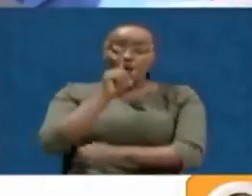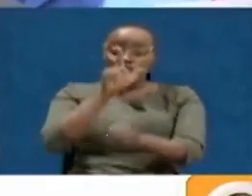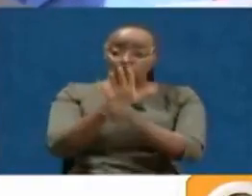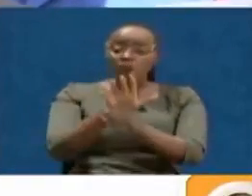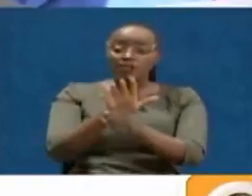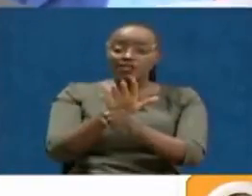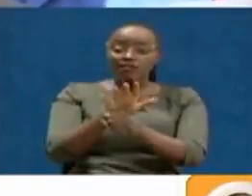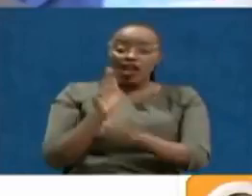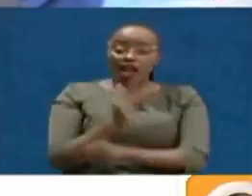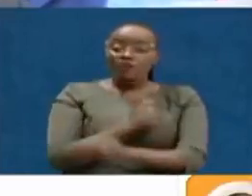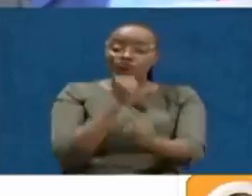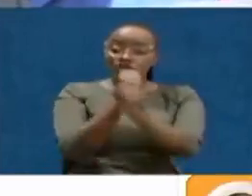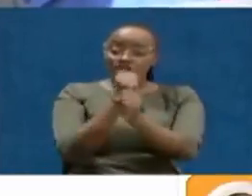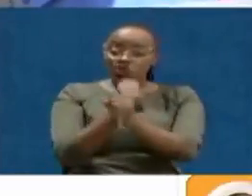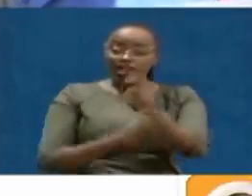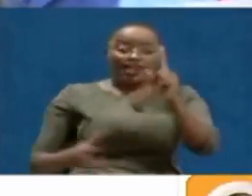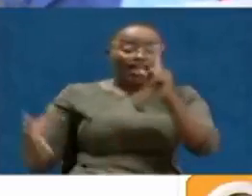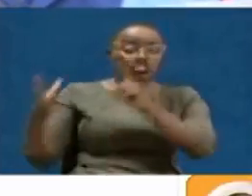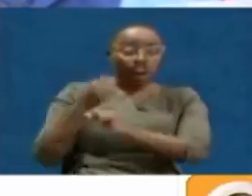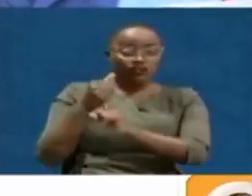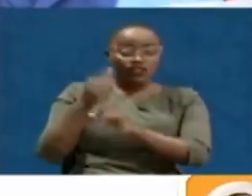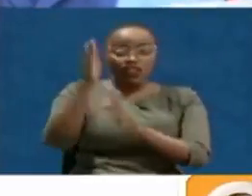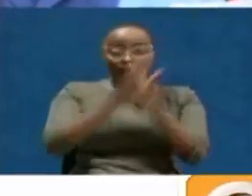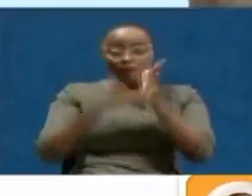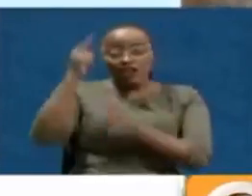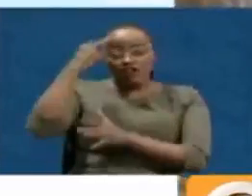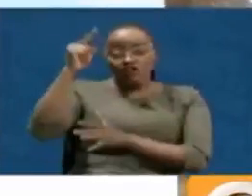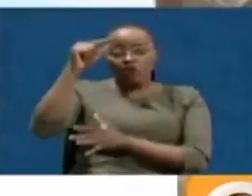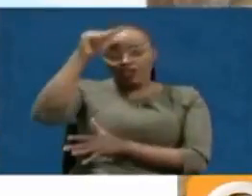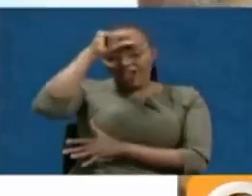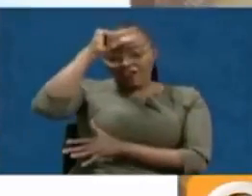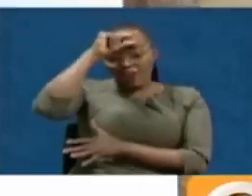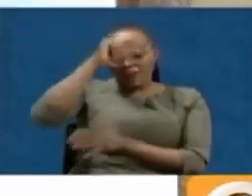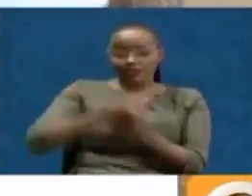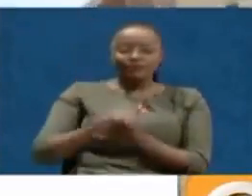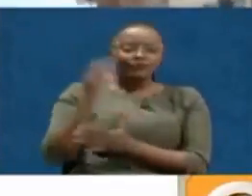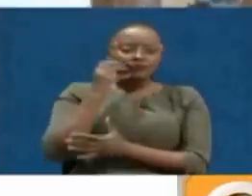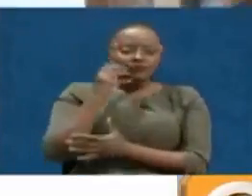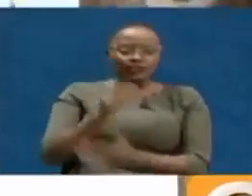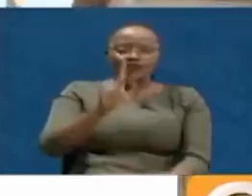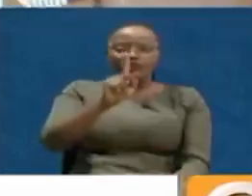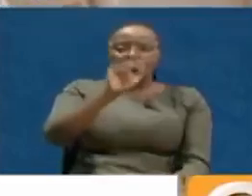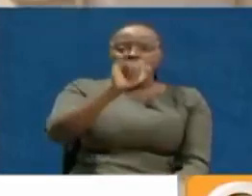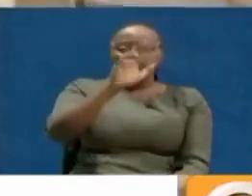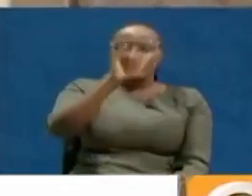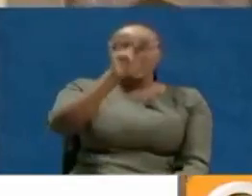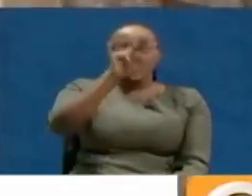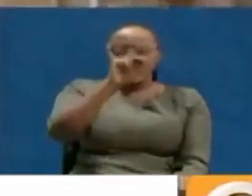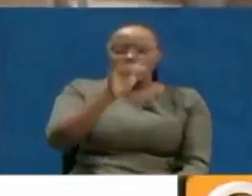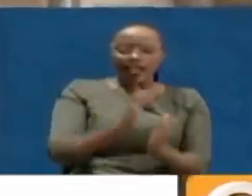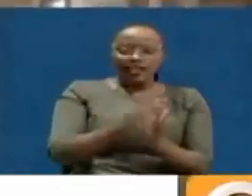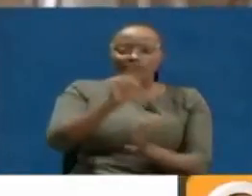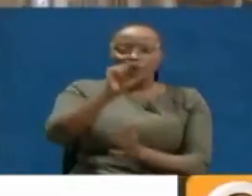that we fulfill the plan of government. Matiang’i also toured Kireini Primary School and Eku